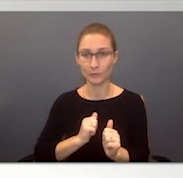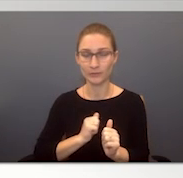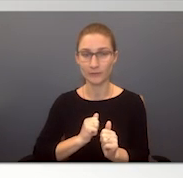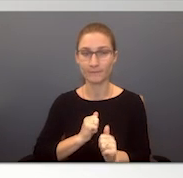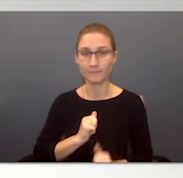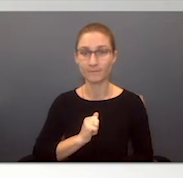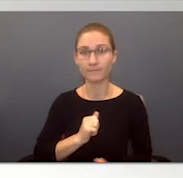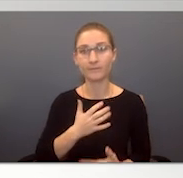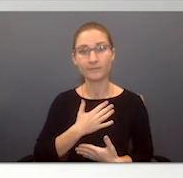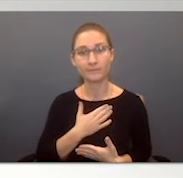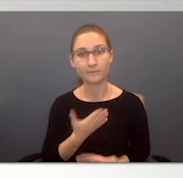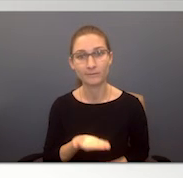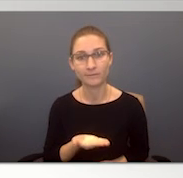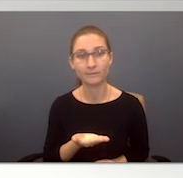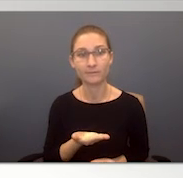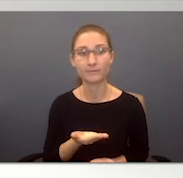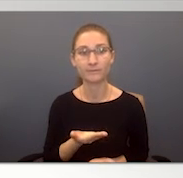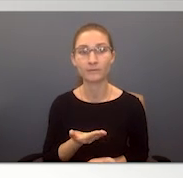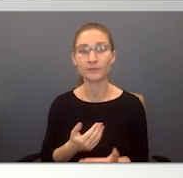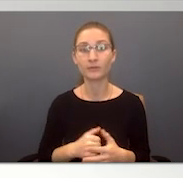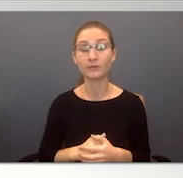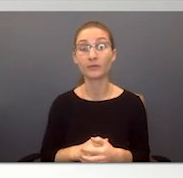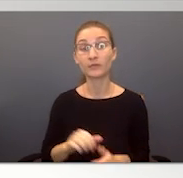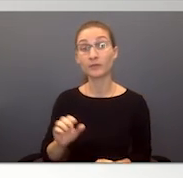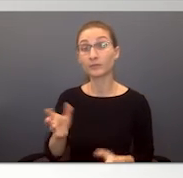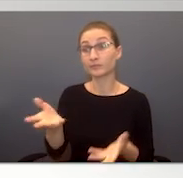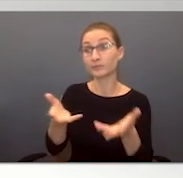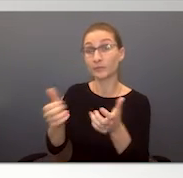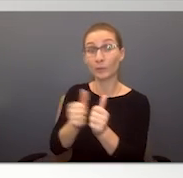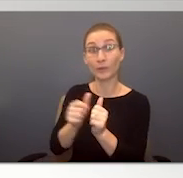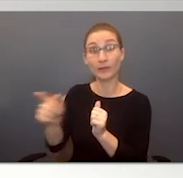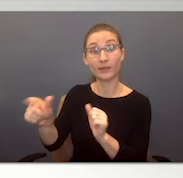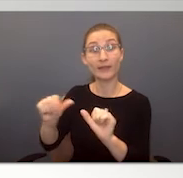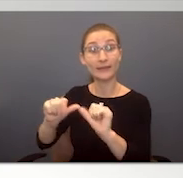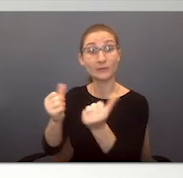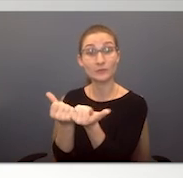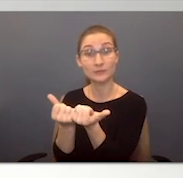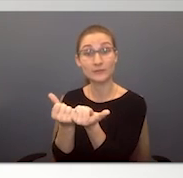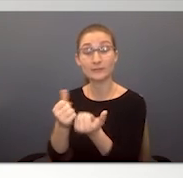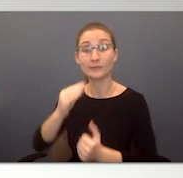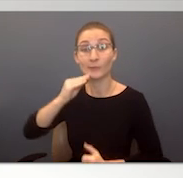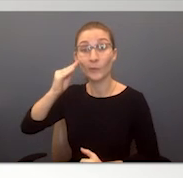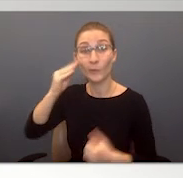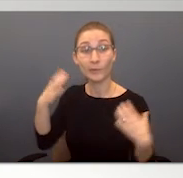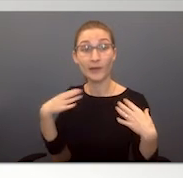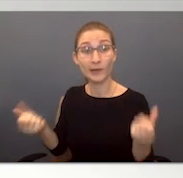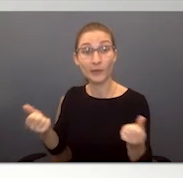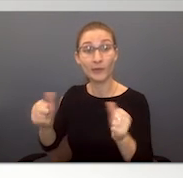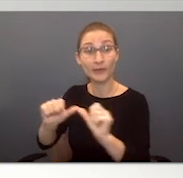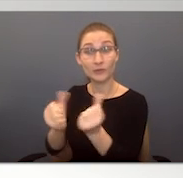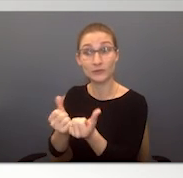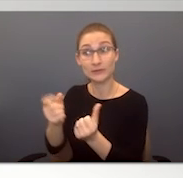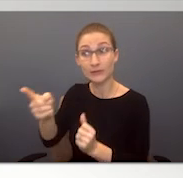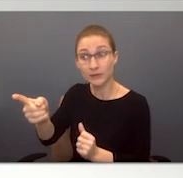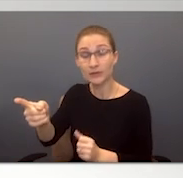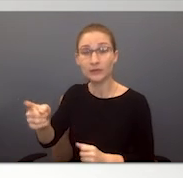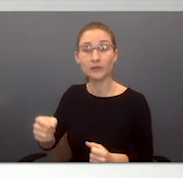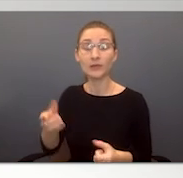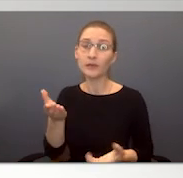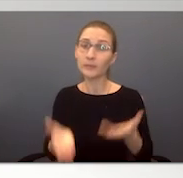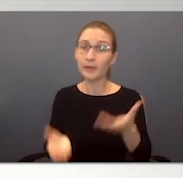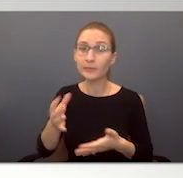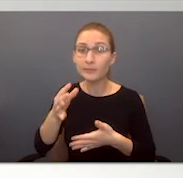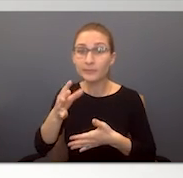honest with yourself. Talk to home health care agency people if you receive those services, because they